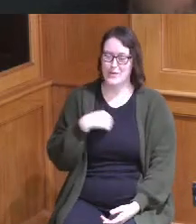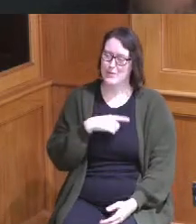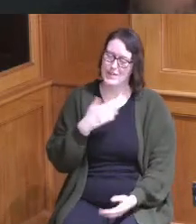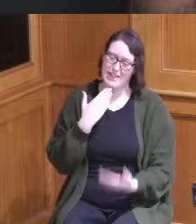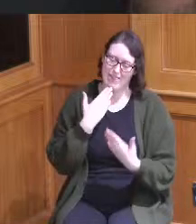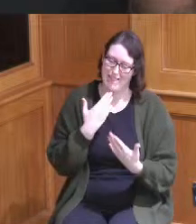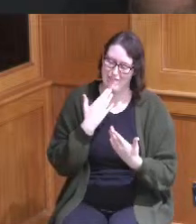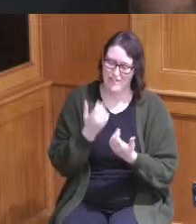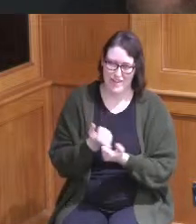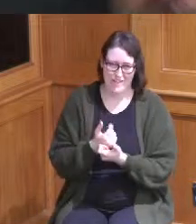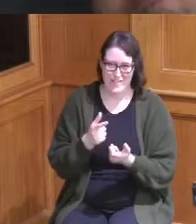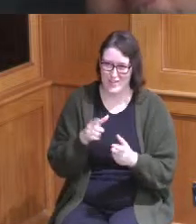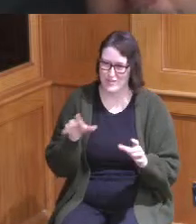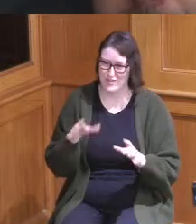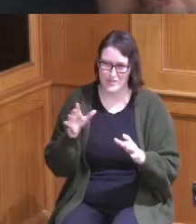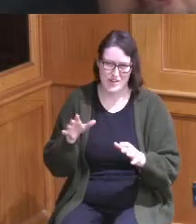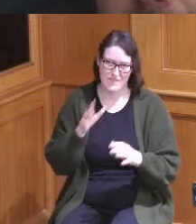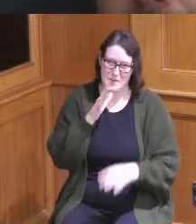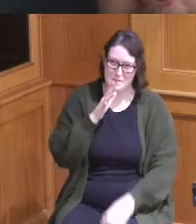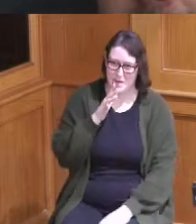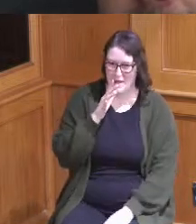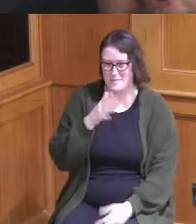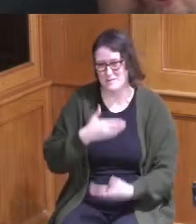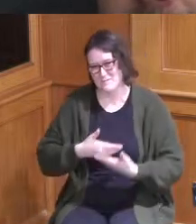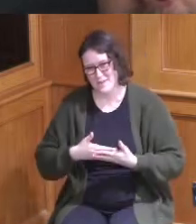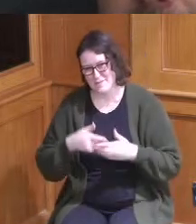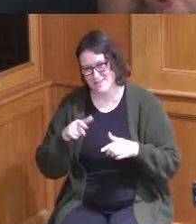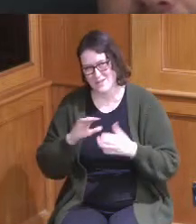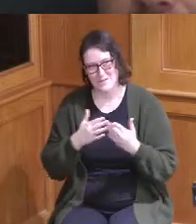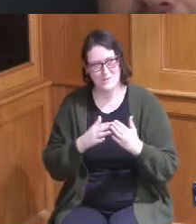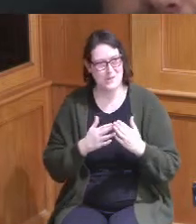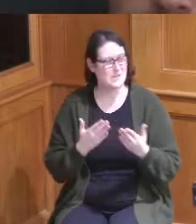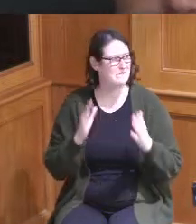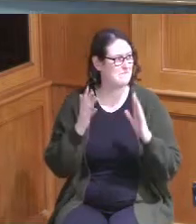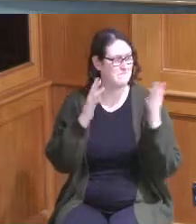for everything that you're doing for moms and babes in this community.